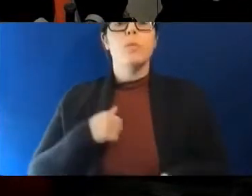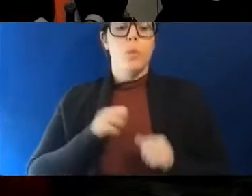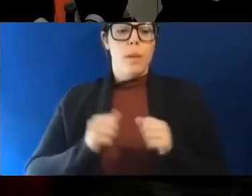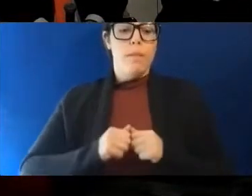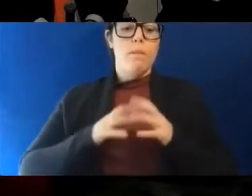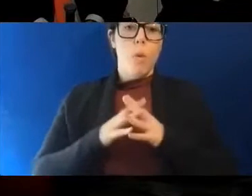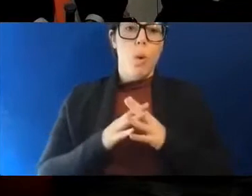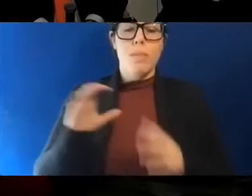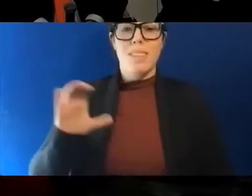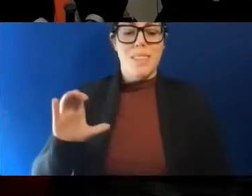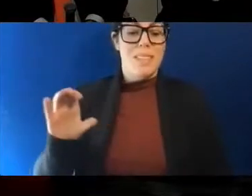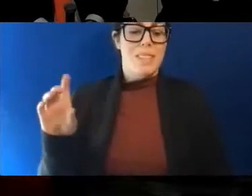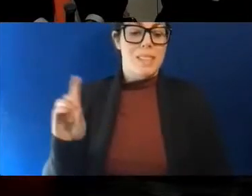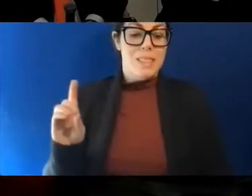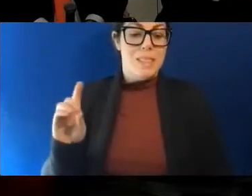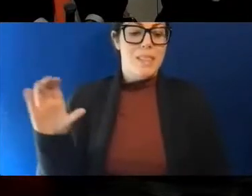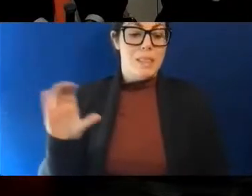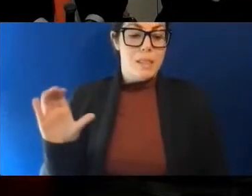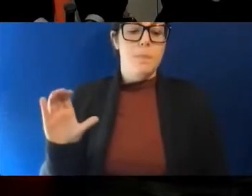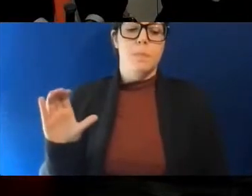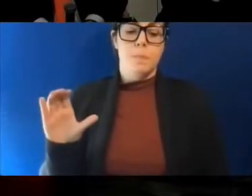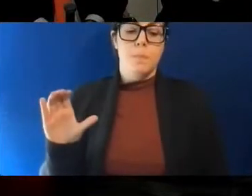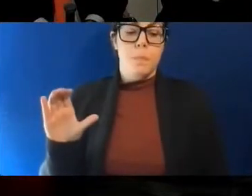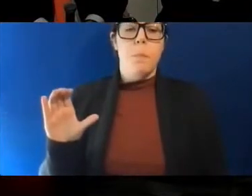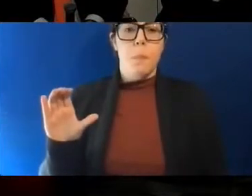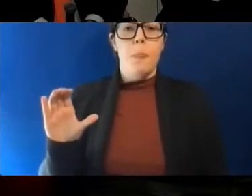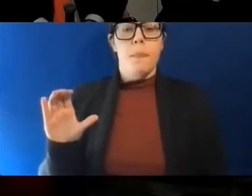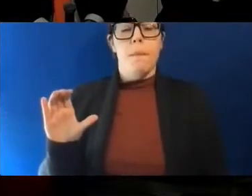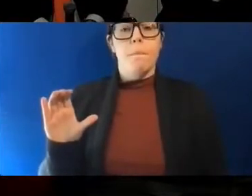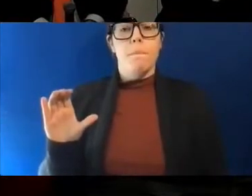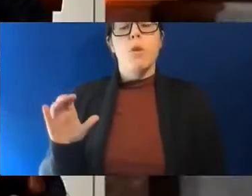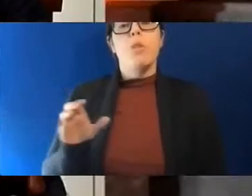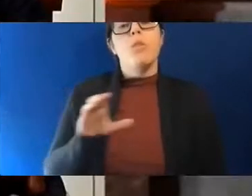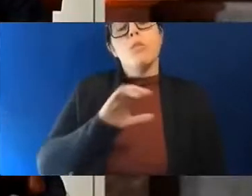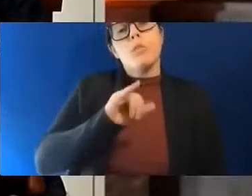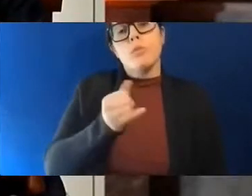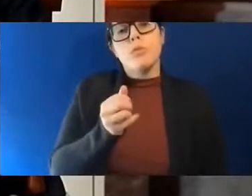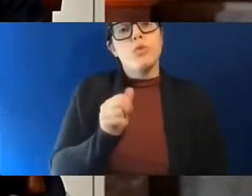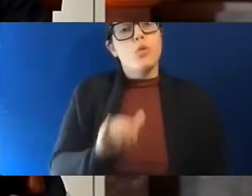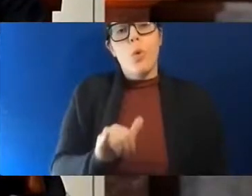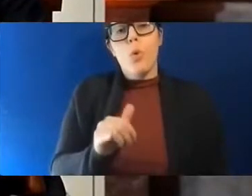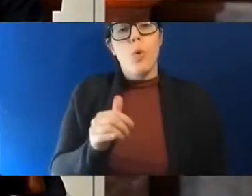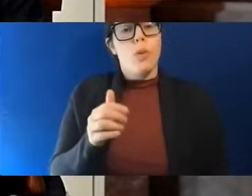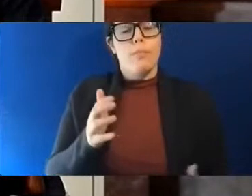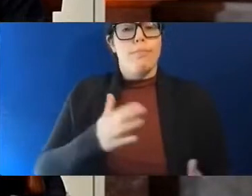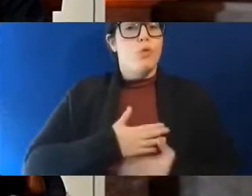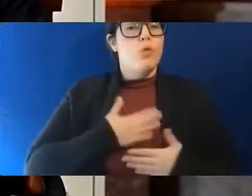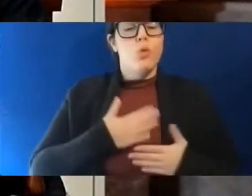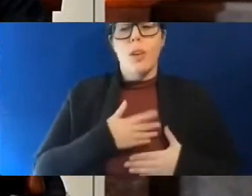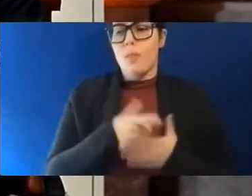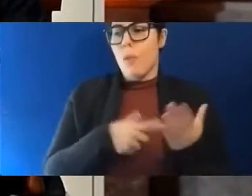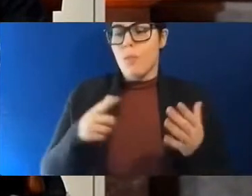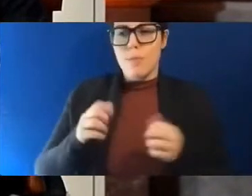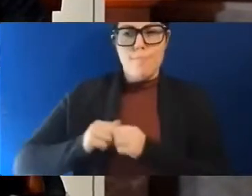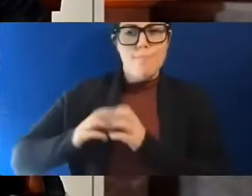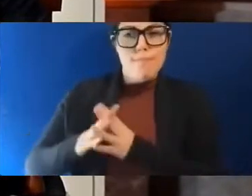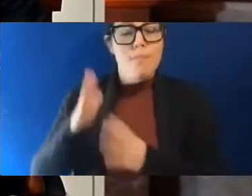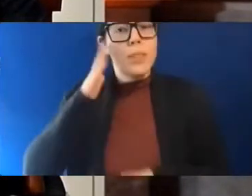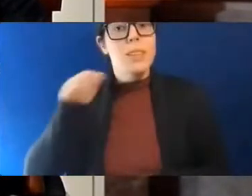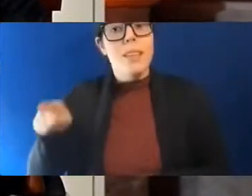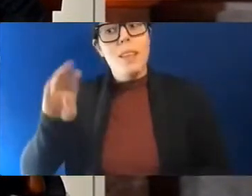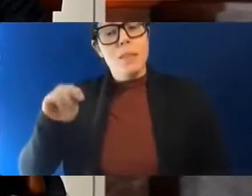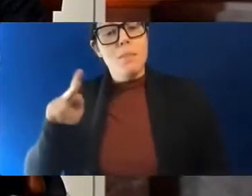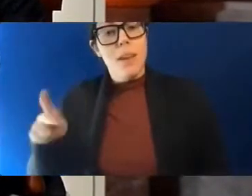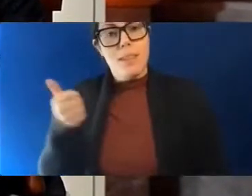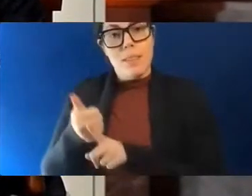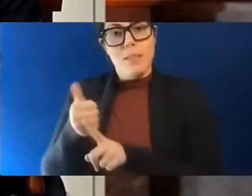a CDC. The joy of what we did is that the bank is a